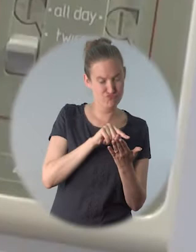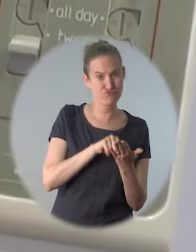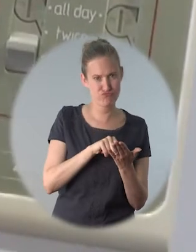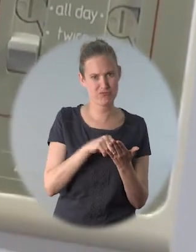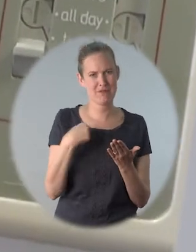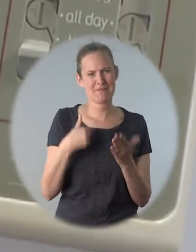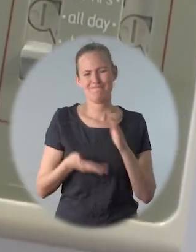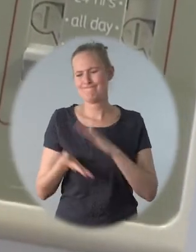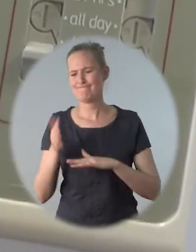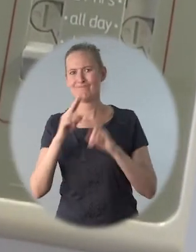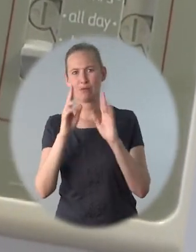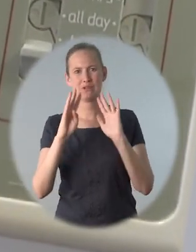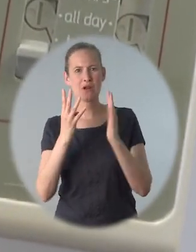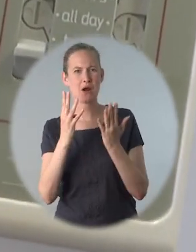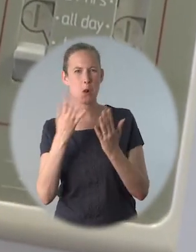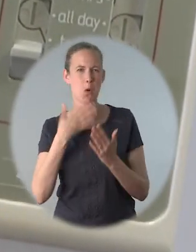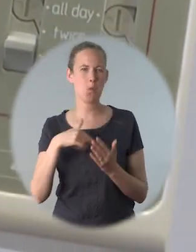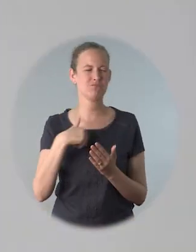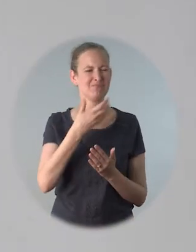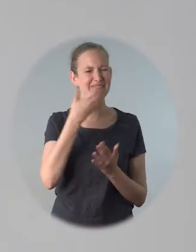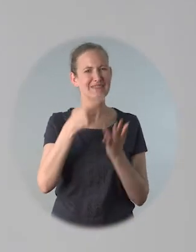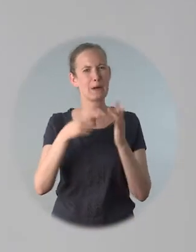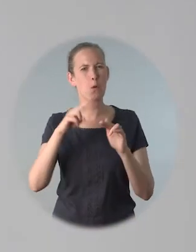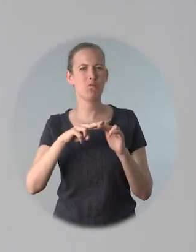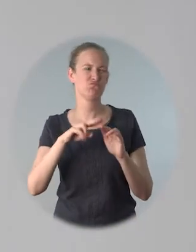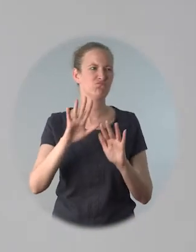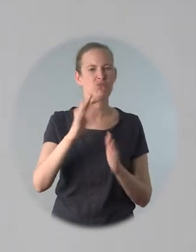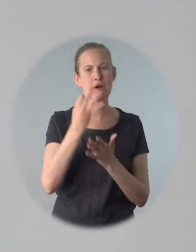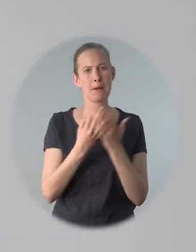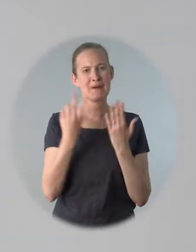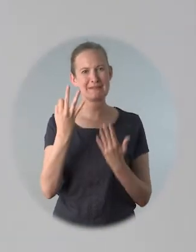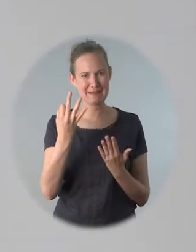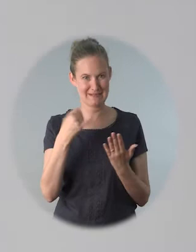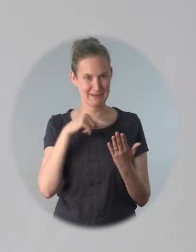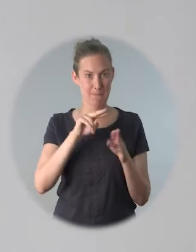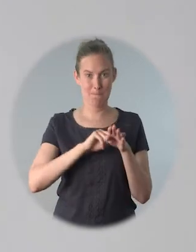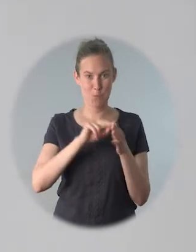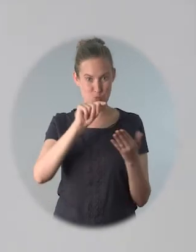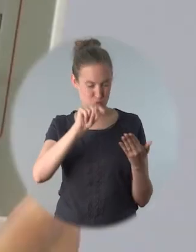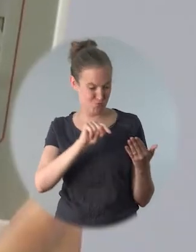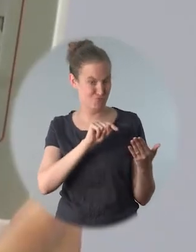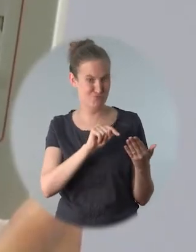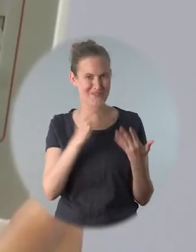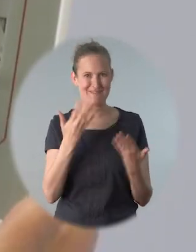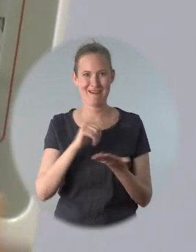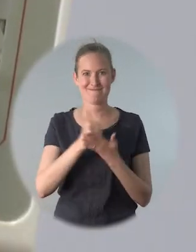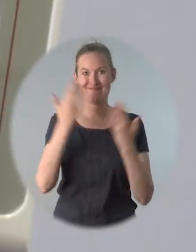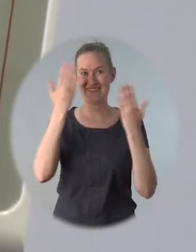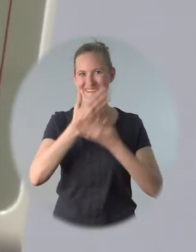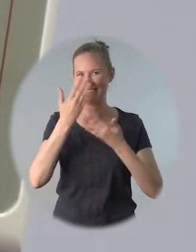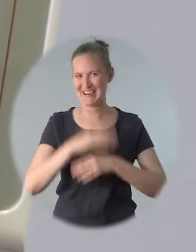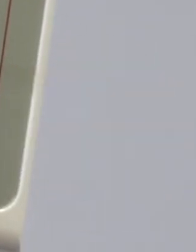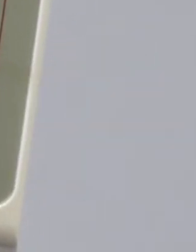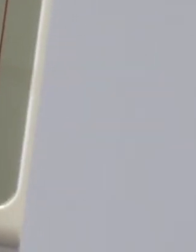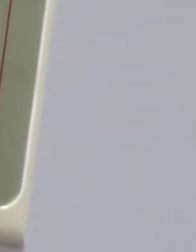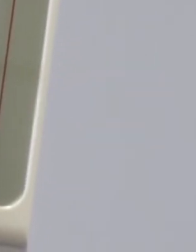6:30. So we'll press that down and get it to 6:30. If we leave the house at 9 o'clock, we can have the heating coming off